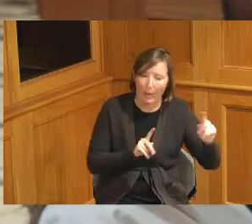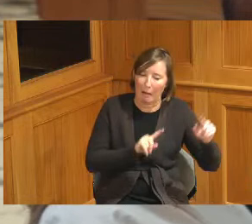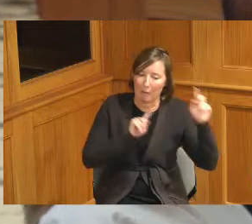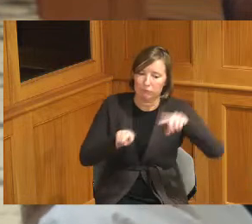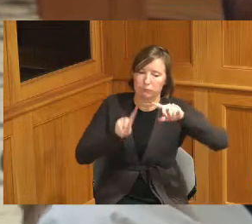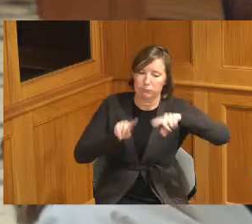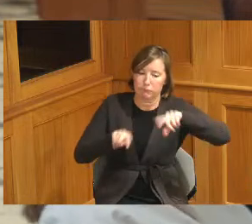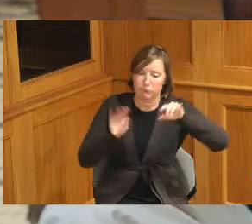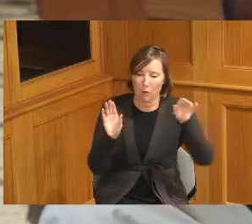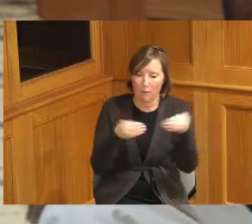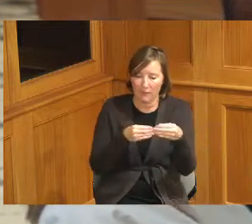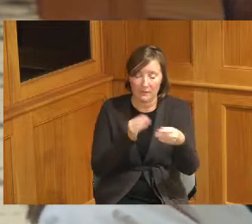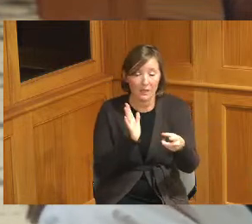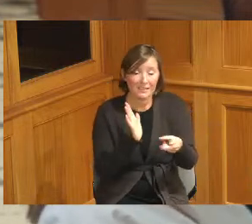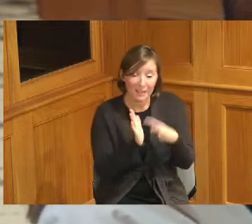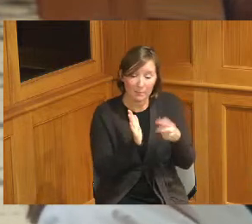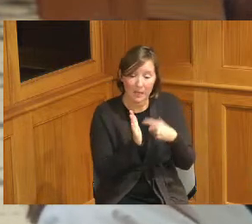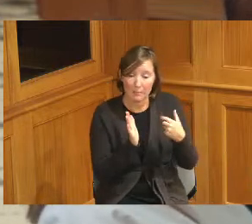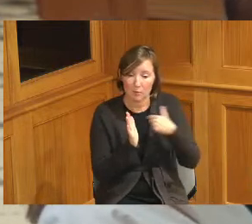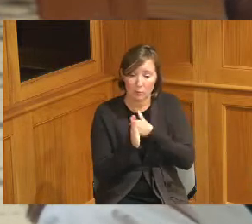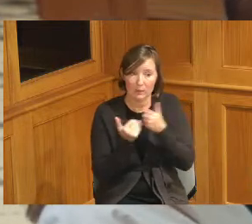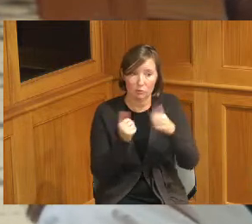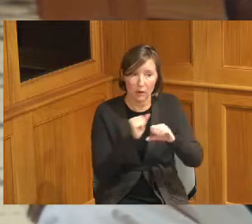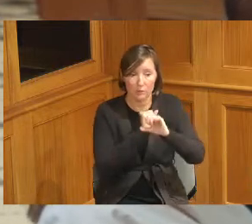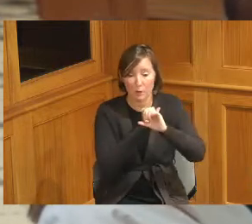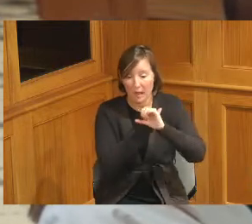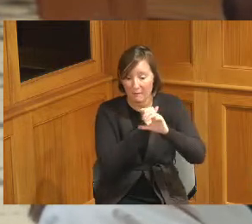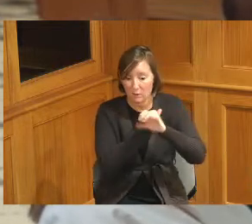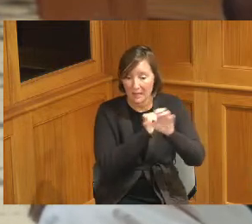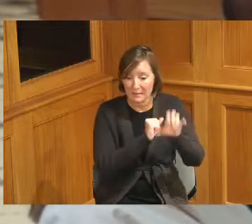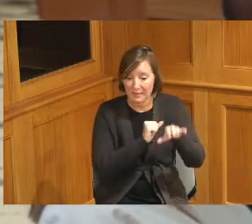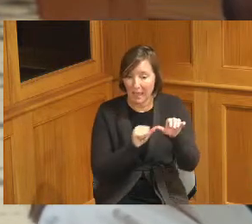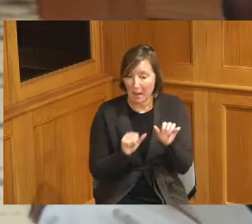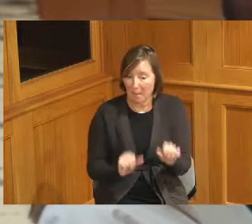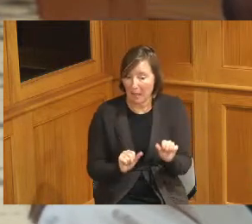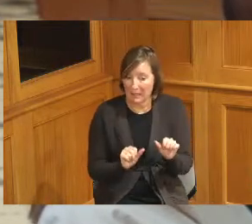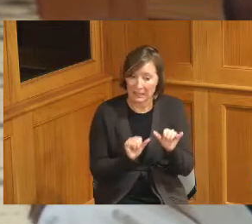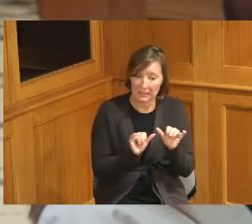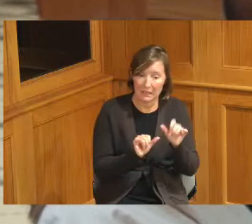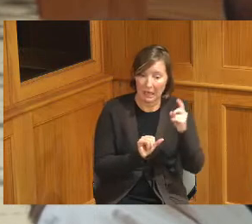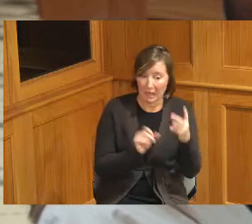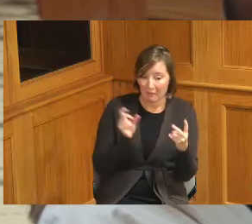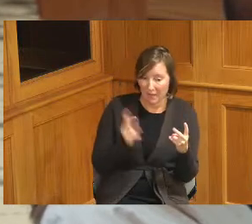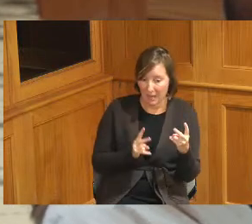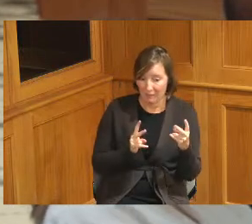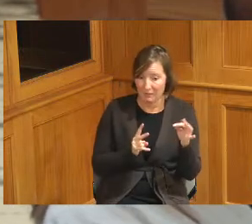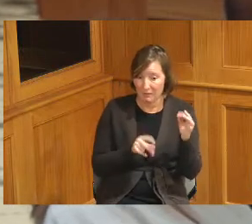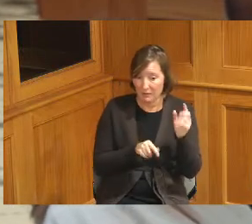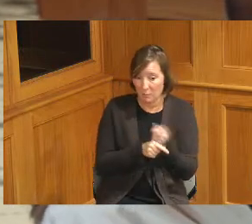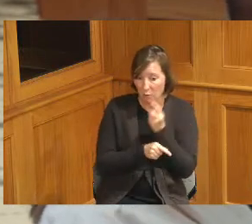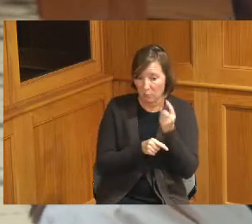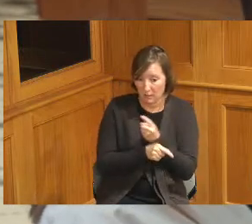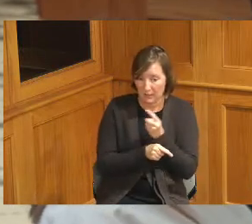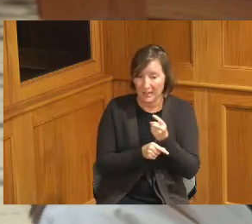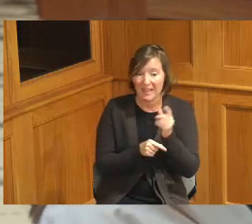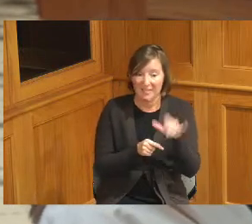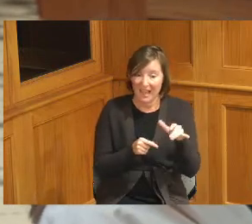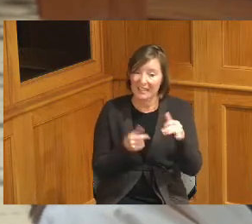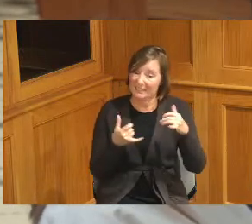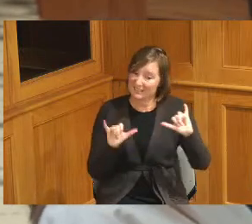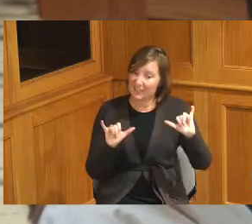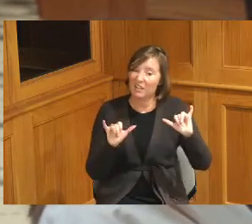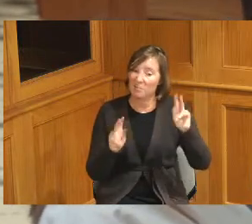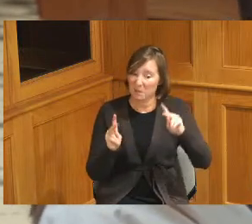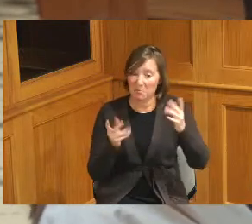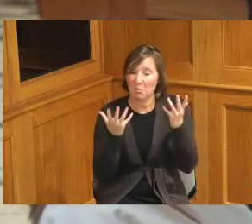that ability where it's appropriate, and it's still, I believe, still a big draw in terms of, is